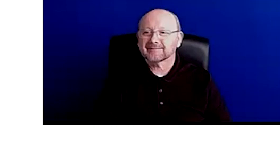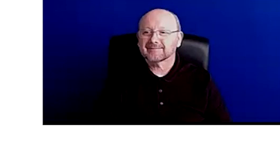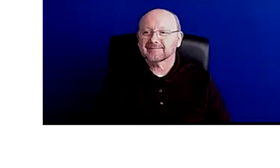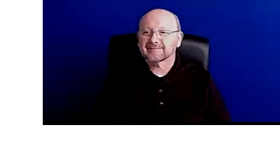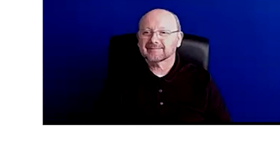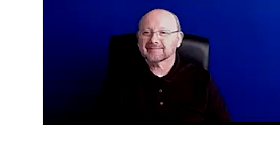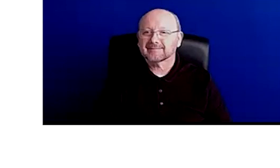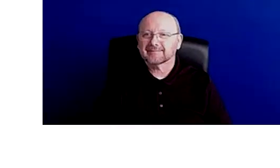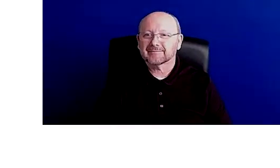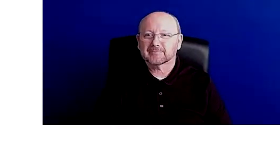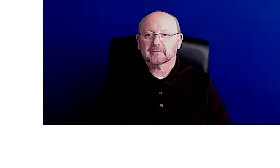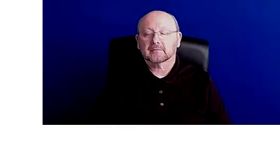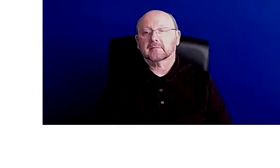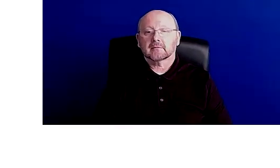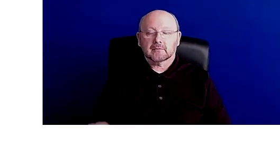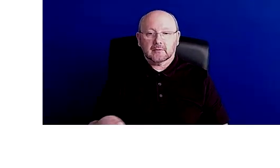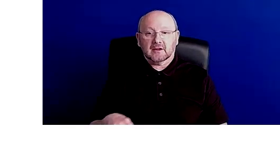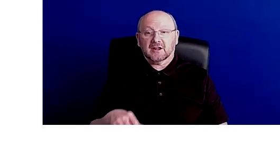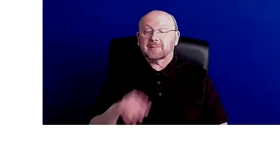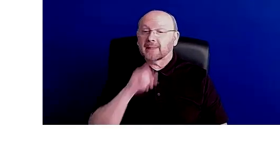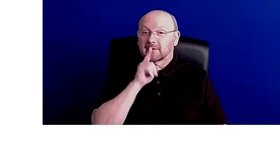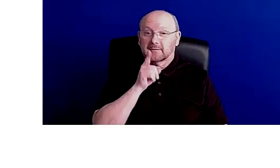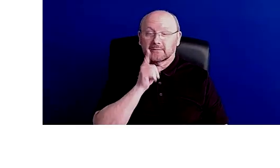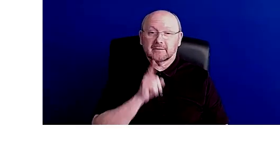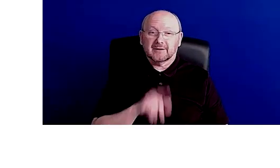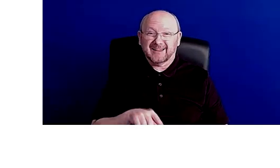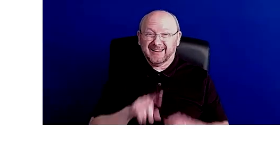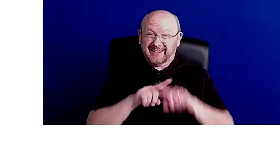a human, but it's completely different.